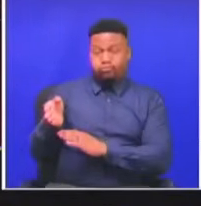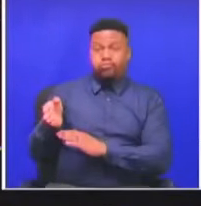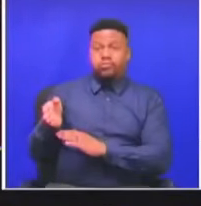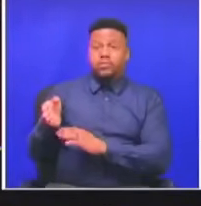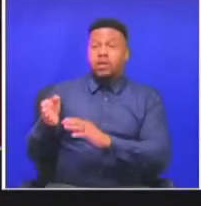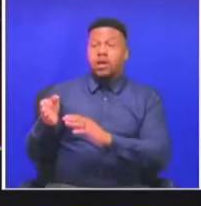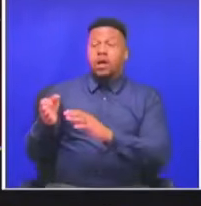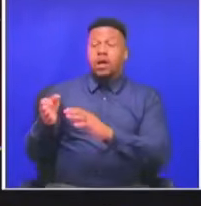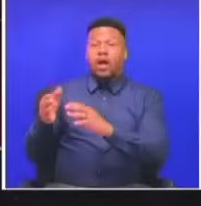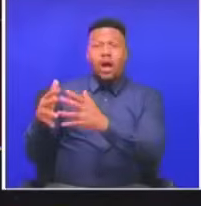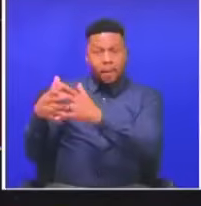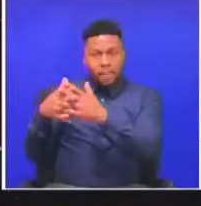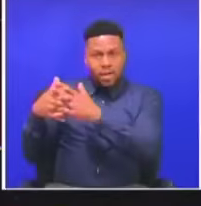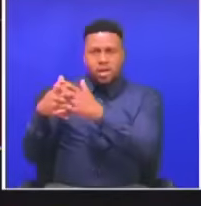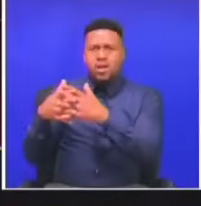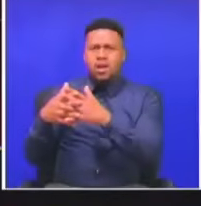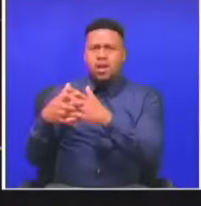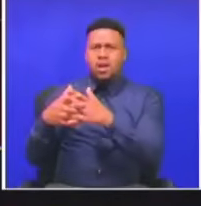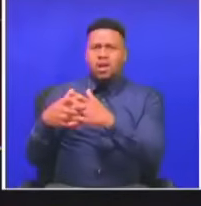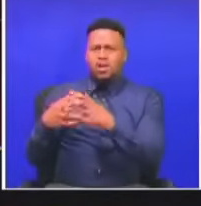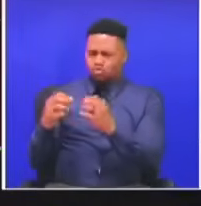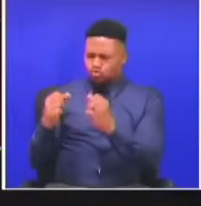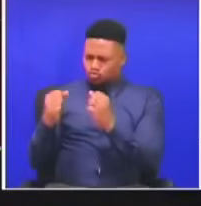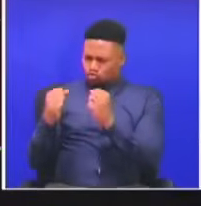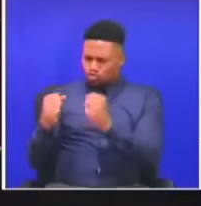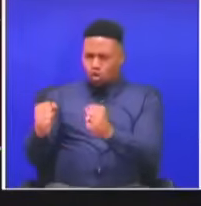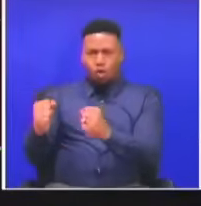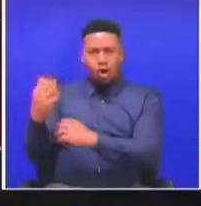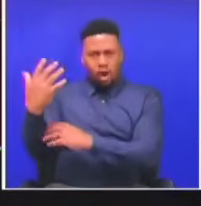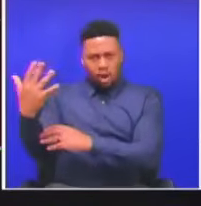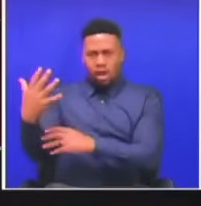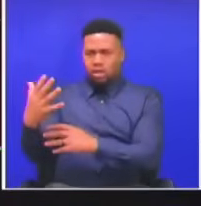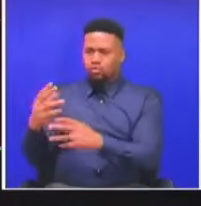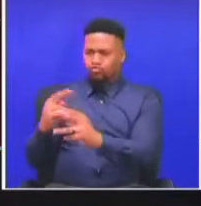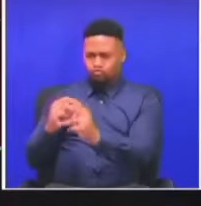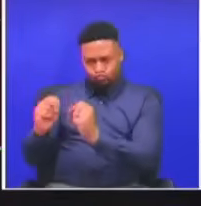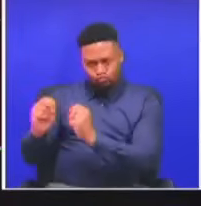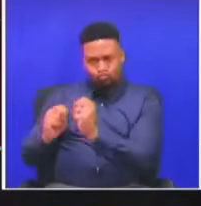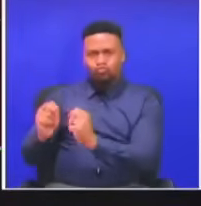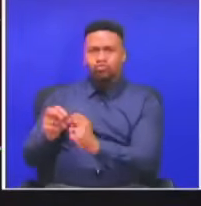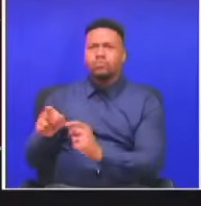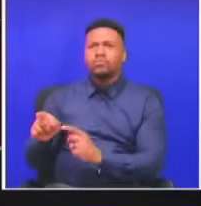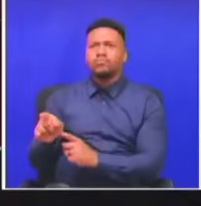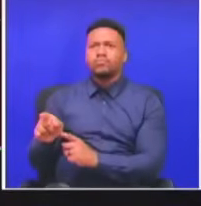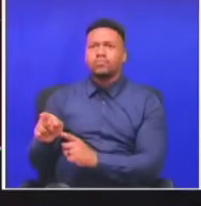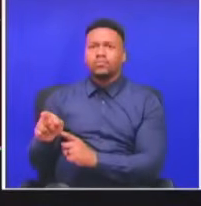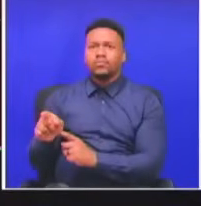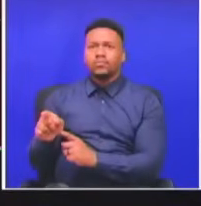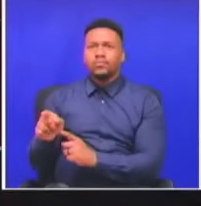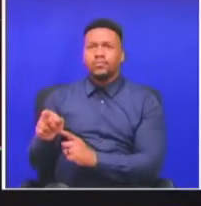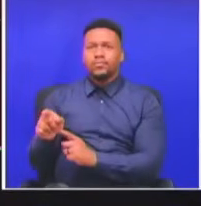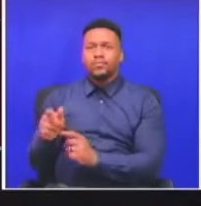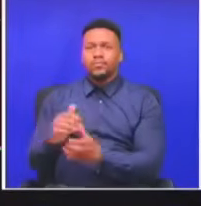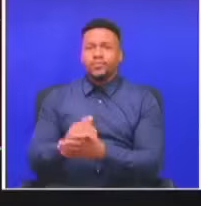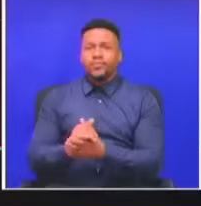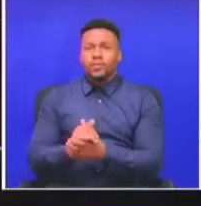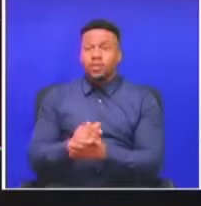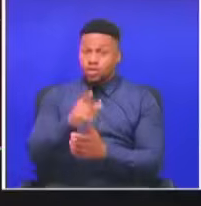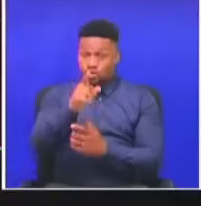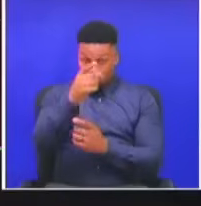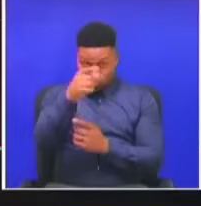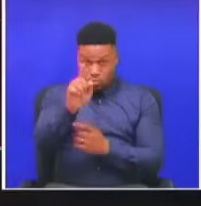strong hand. We don't go with a weak hand. And our endowments, as you correctly